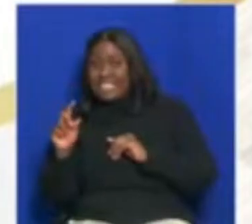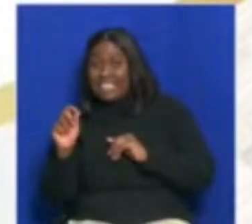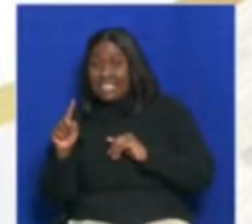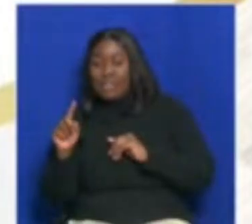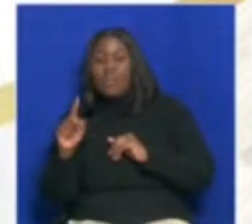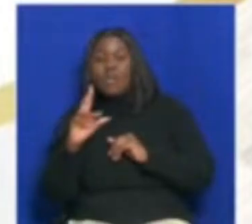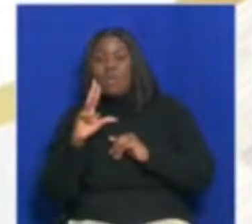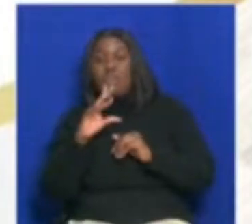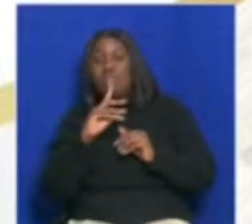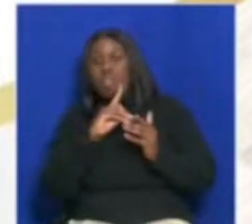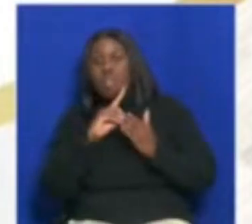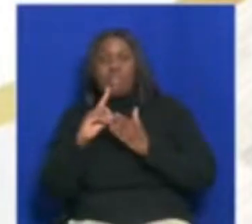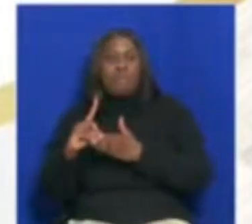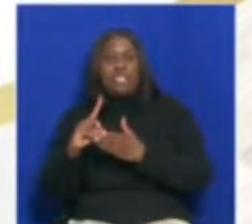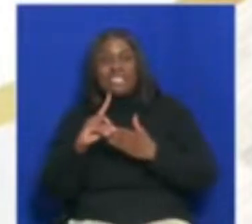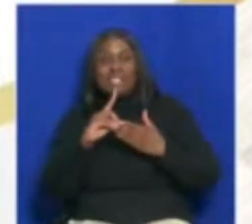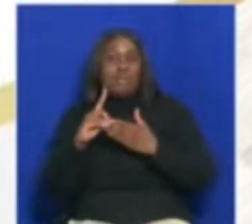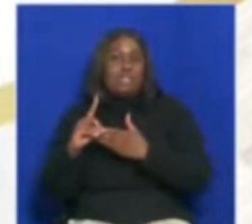member.